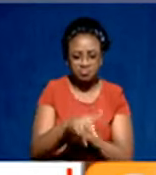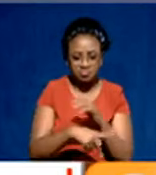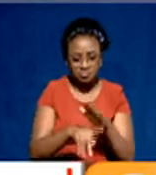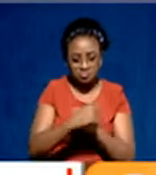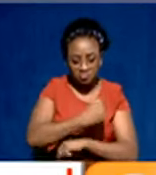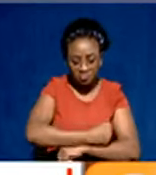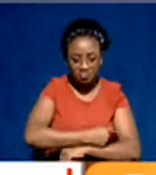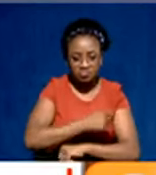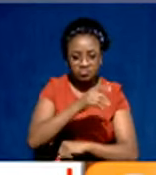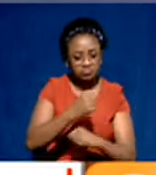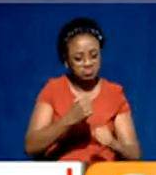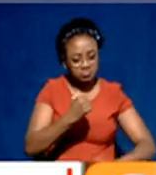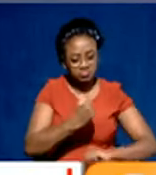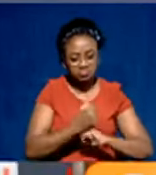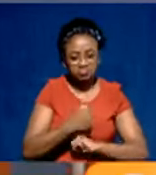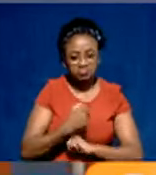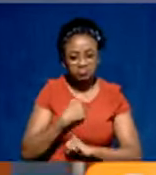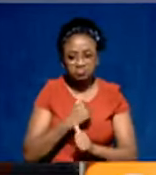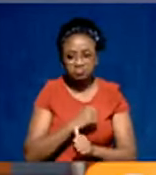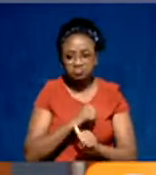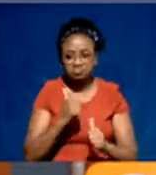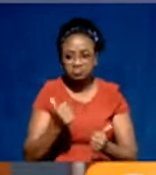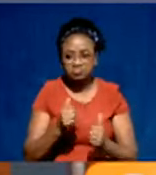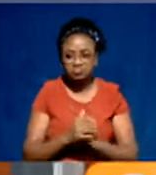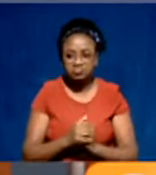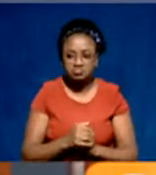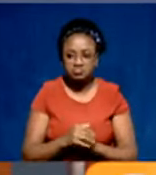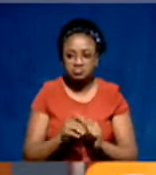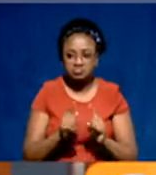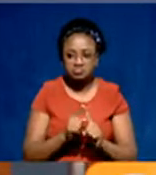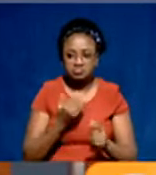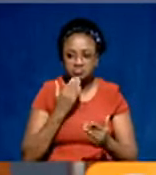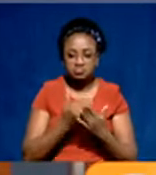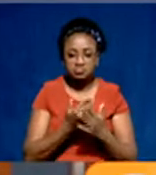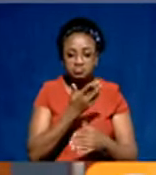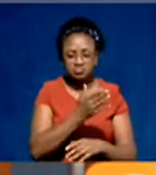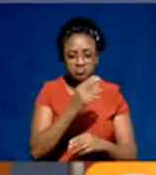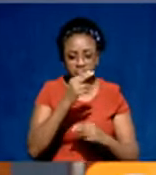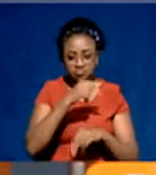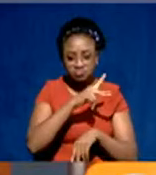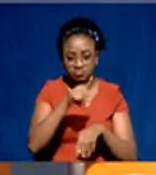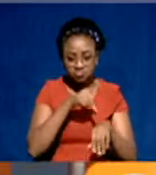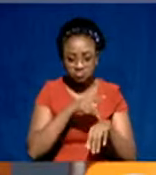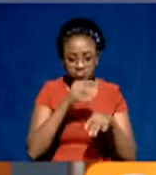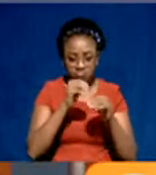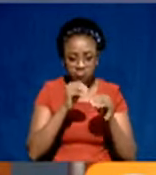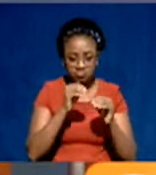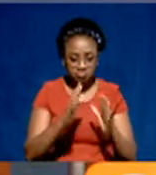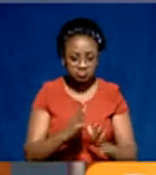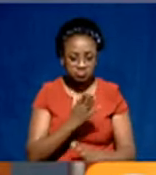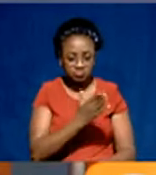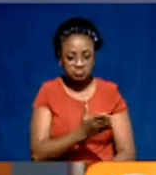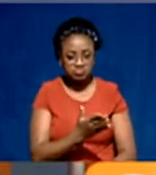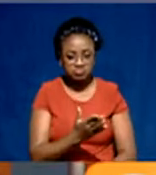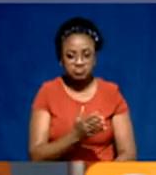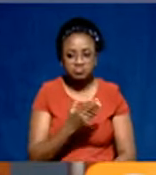primary, there was Mr. And gladly, the head teacher then, Teacher Max,